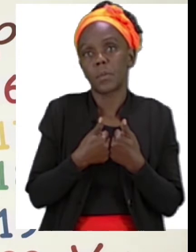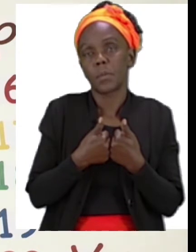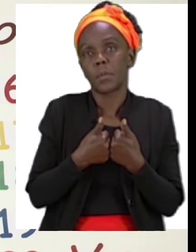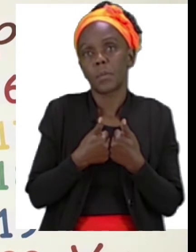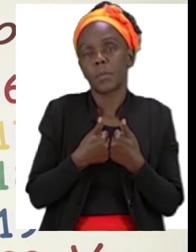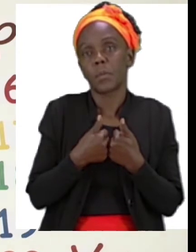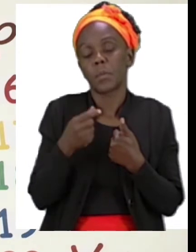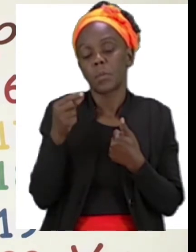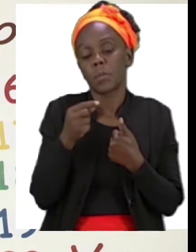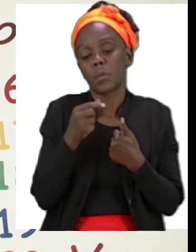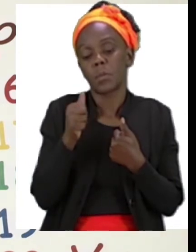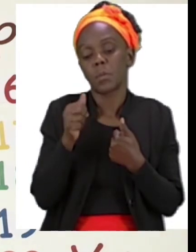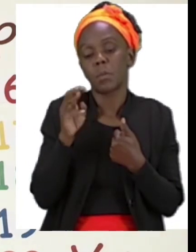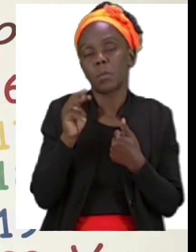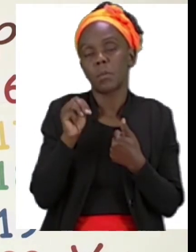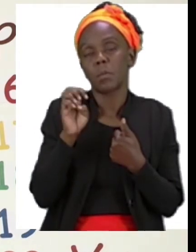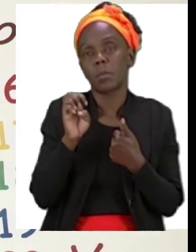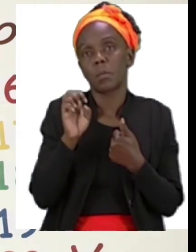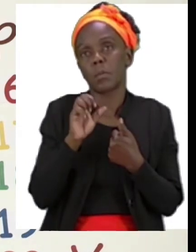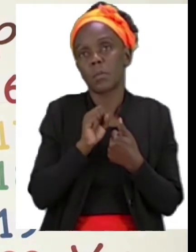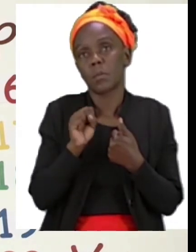Make sure your handwriting is neat